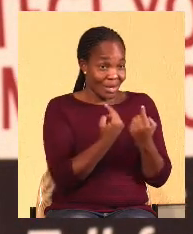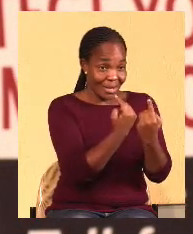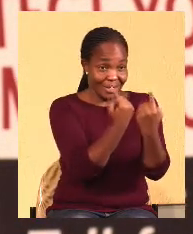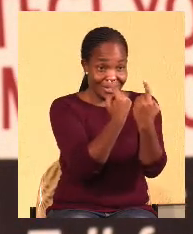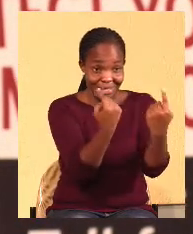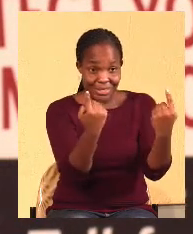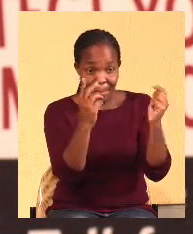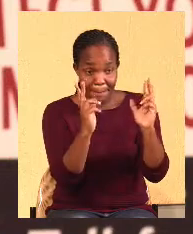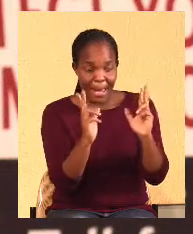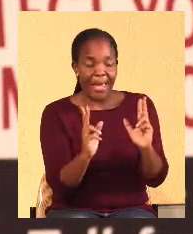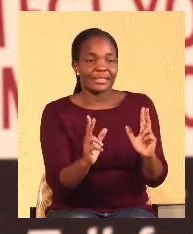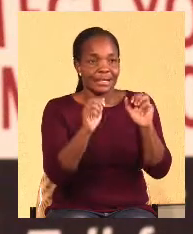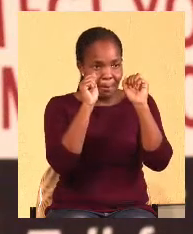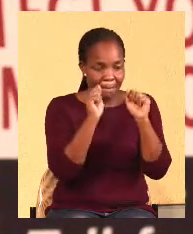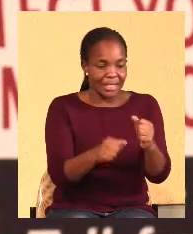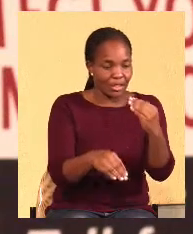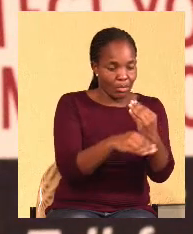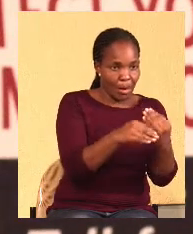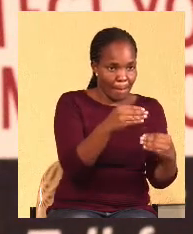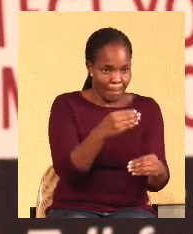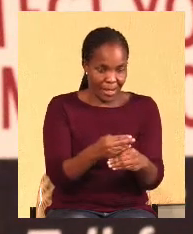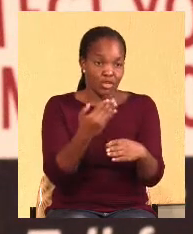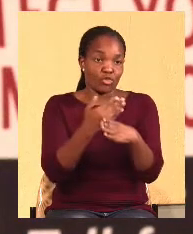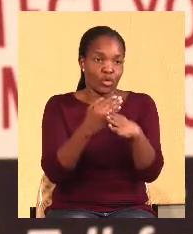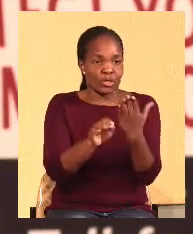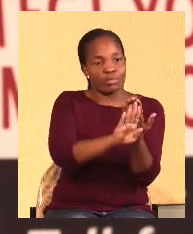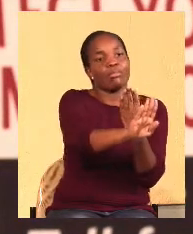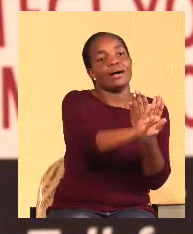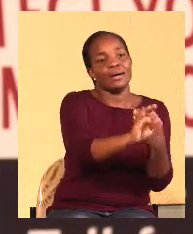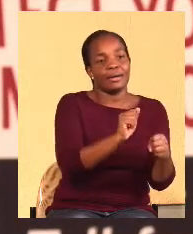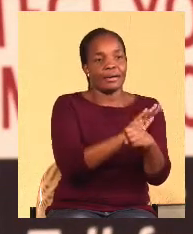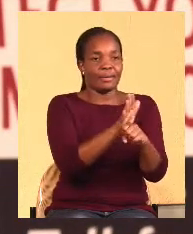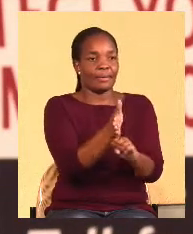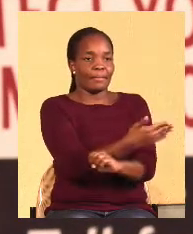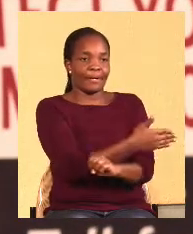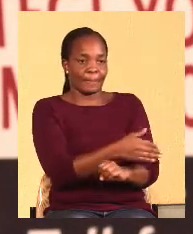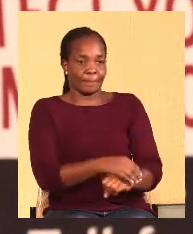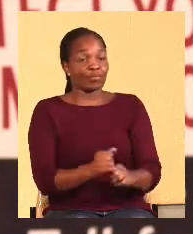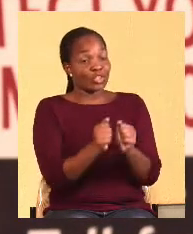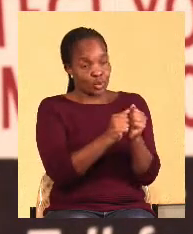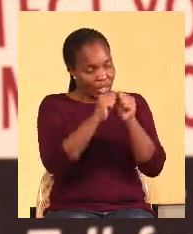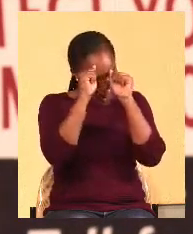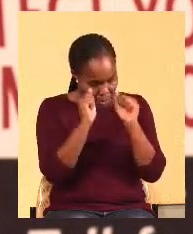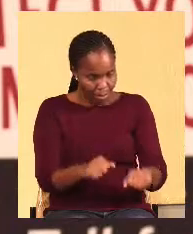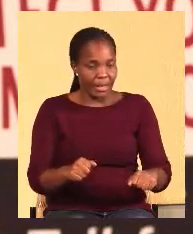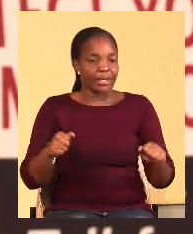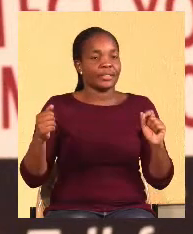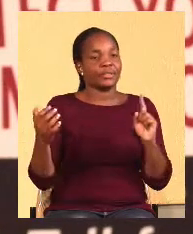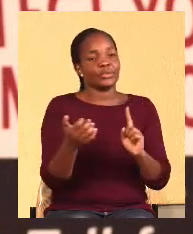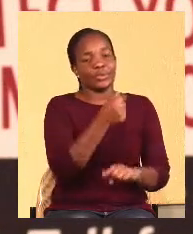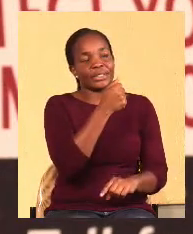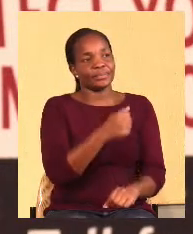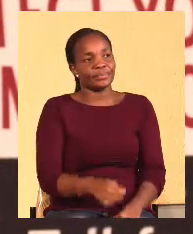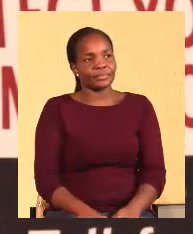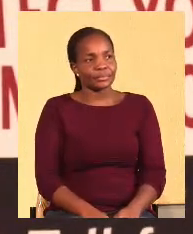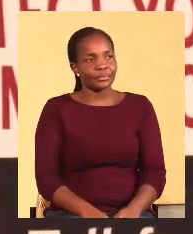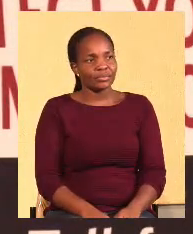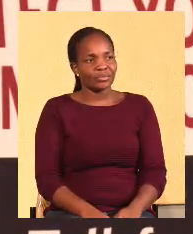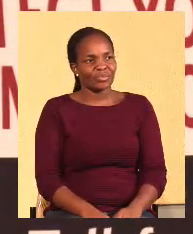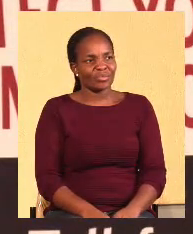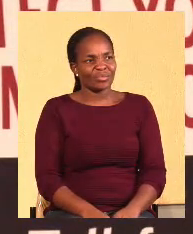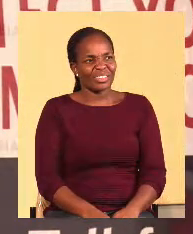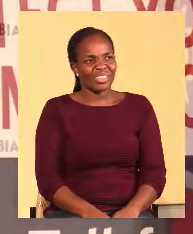is expected to contribute their bit in this fight. Together we can make it. Yeah. Thank you very much. I'm informed that